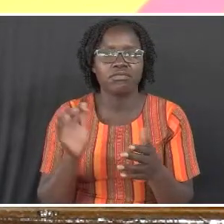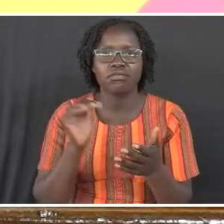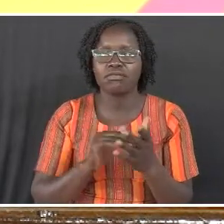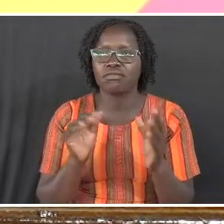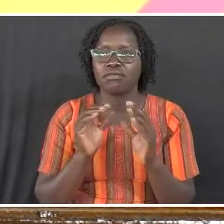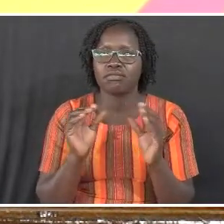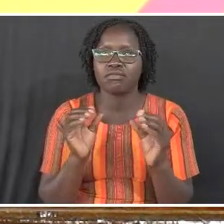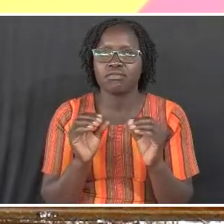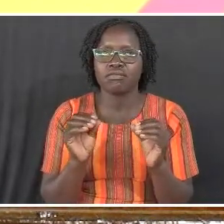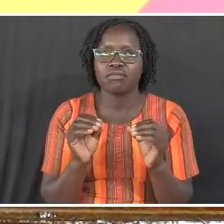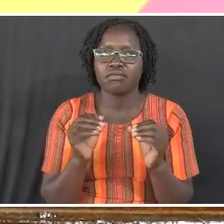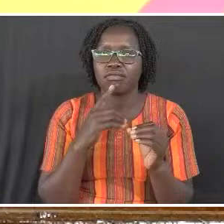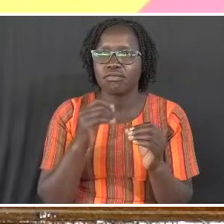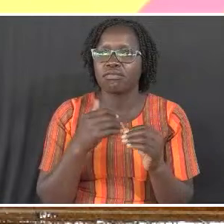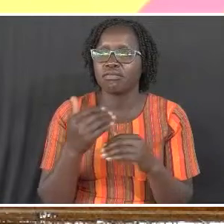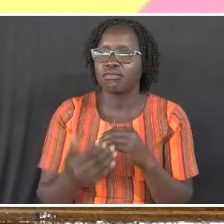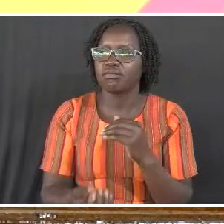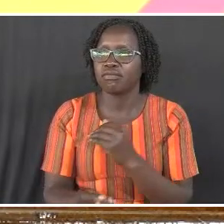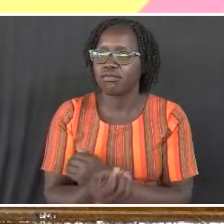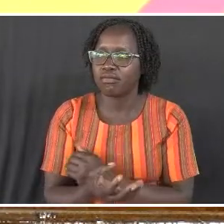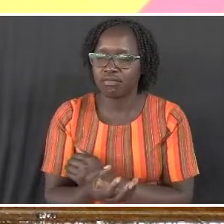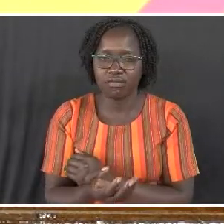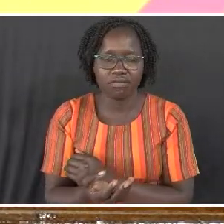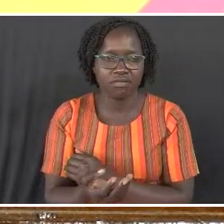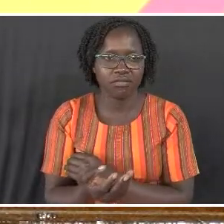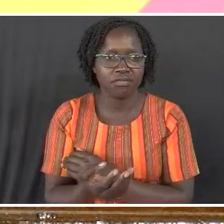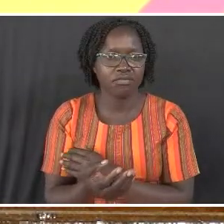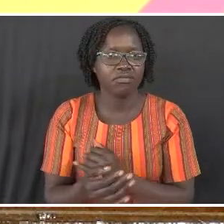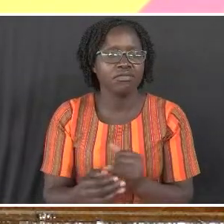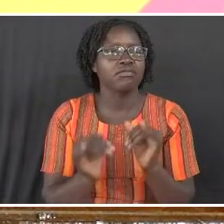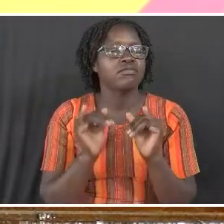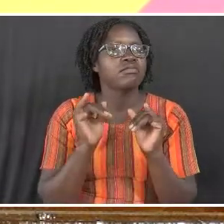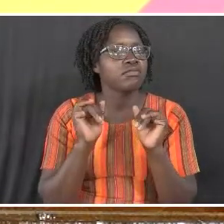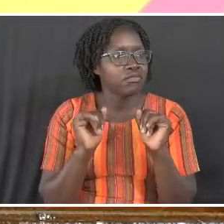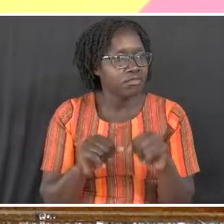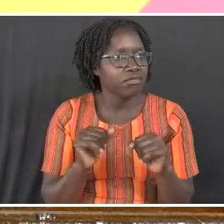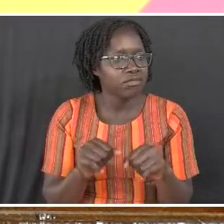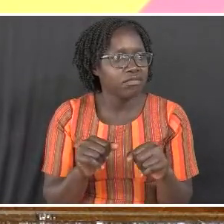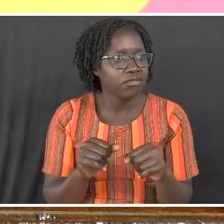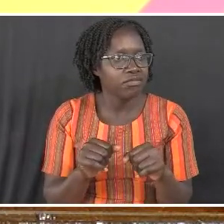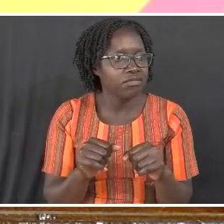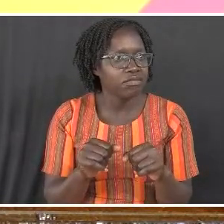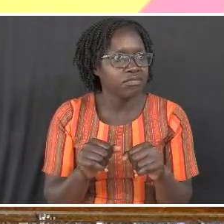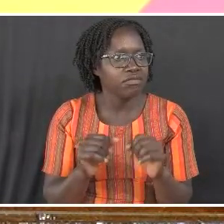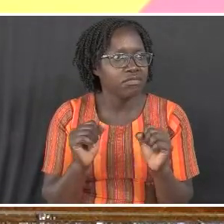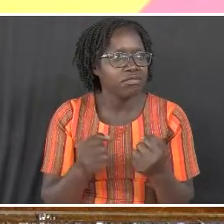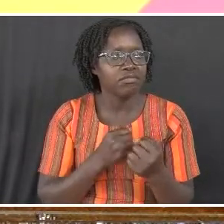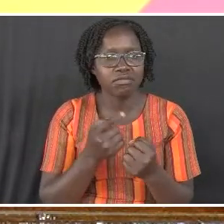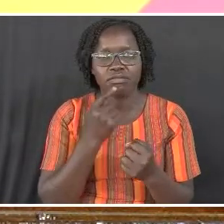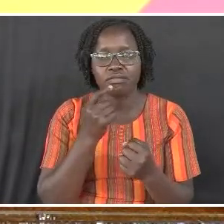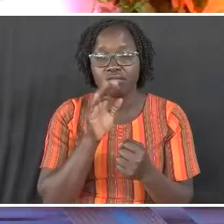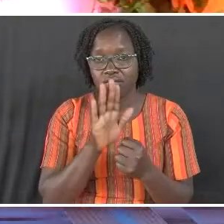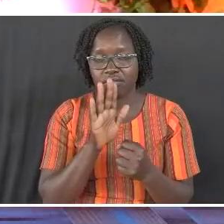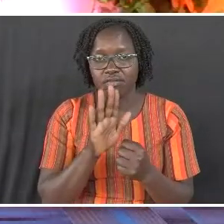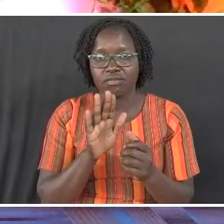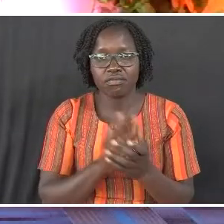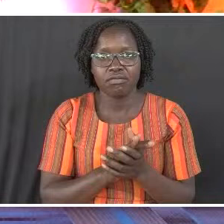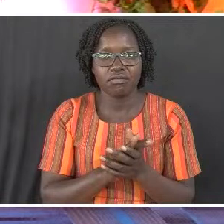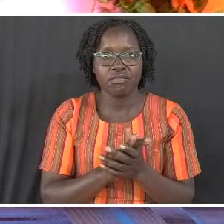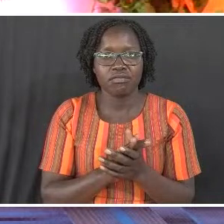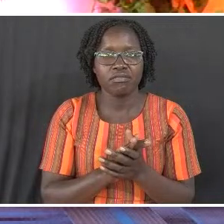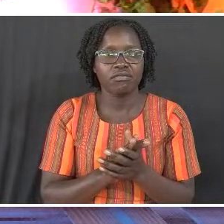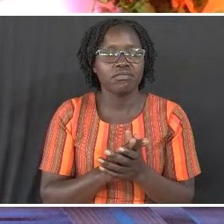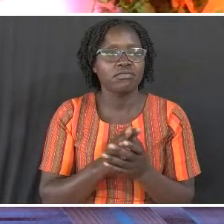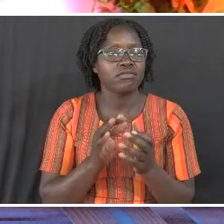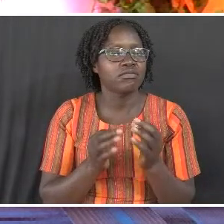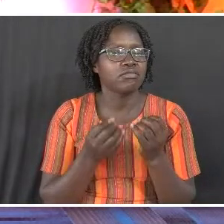be there. So we always advise, try as much as possible to save your teeth. Unless now